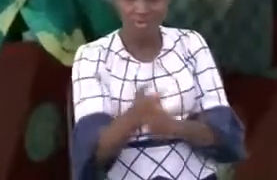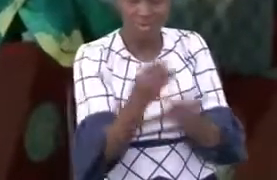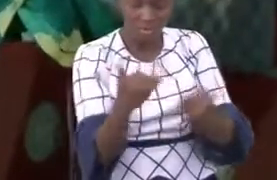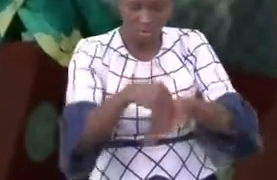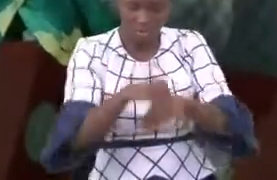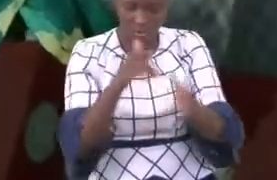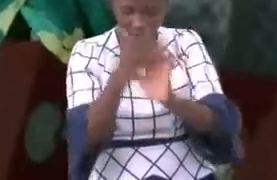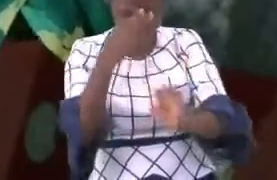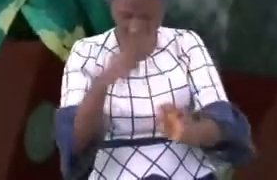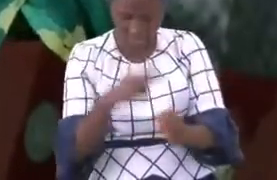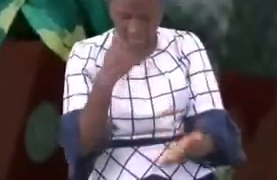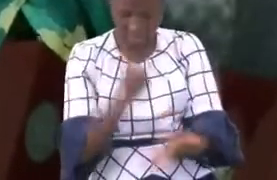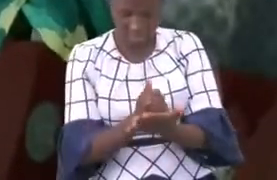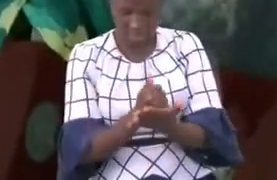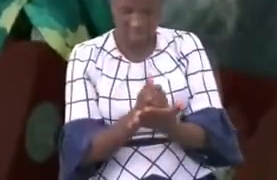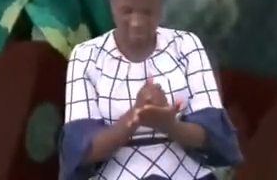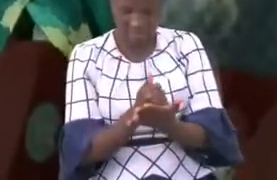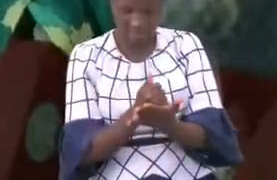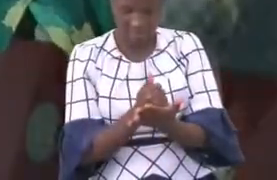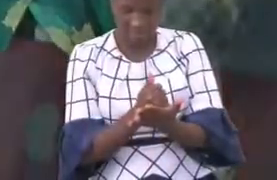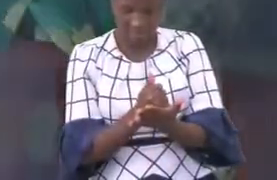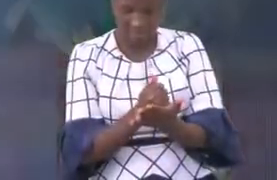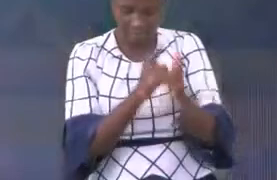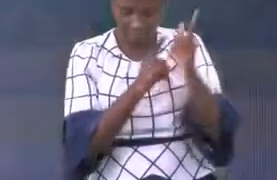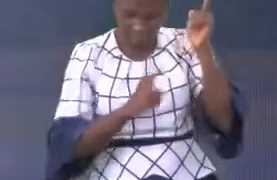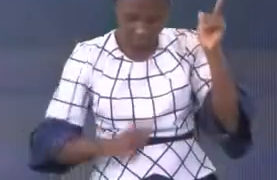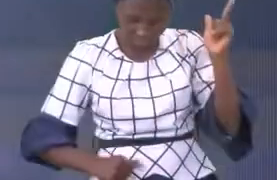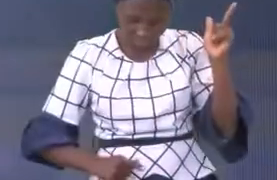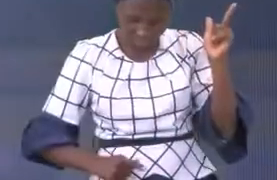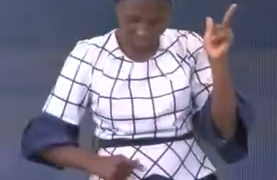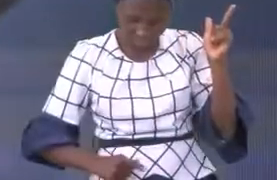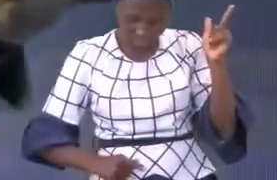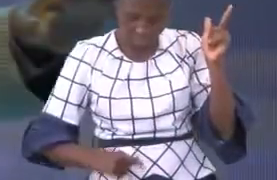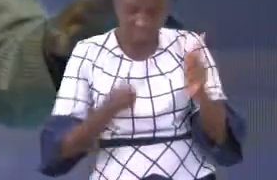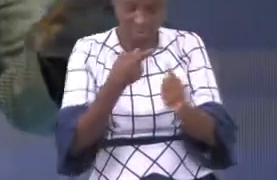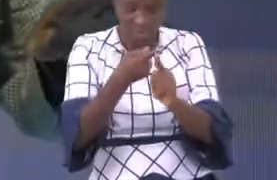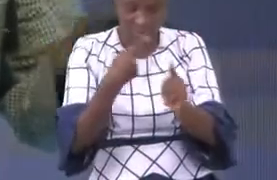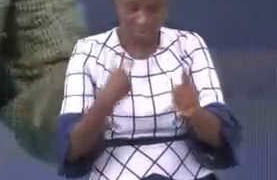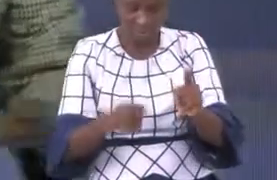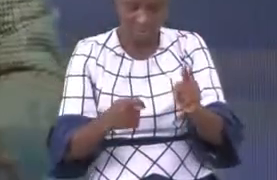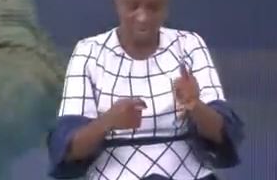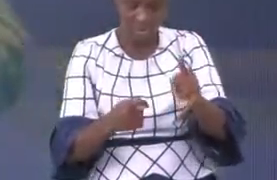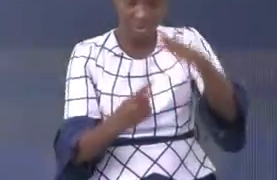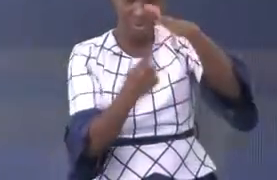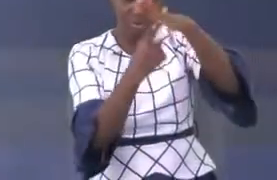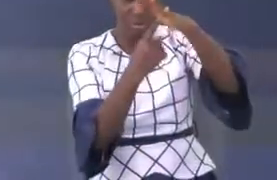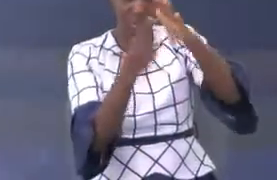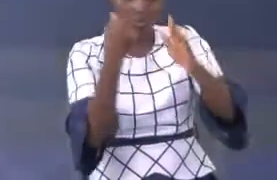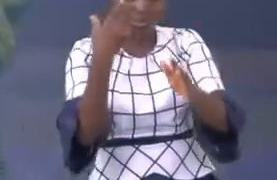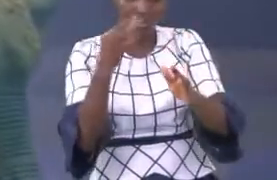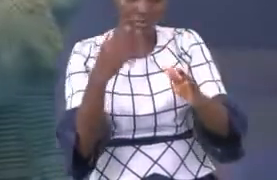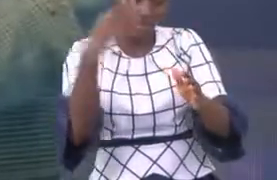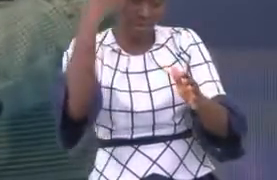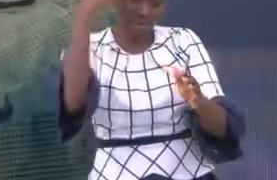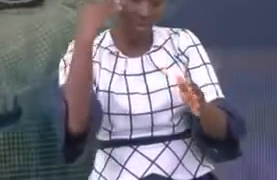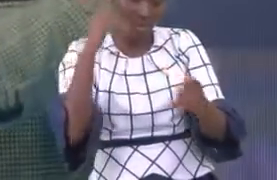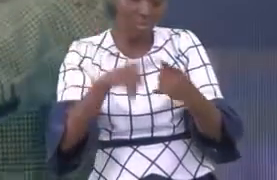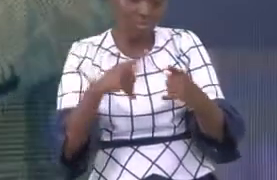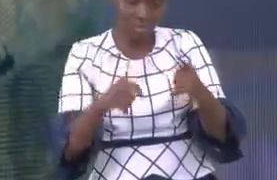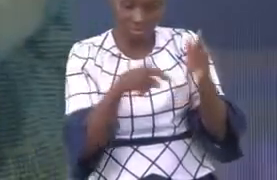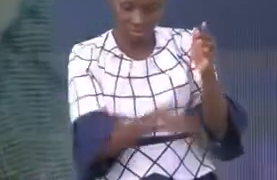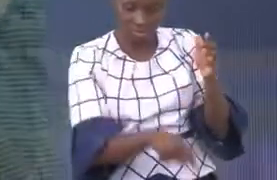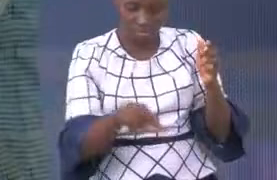Lord, from the top of the head to the tip of the toe, any problem, any challenge, any pain,